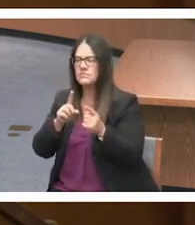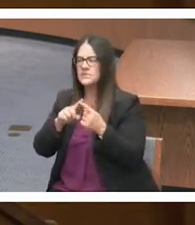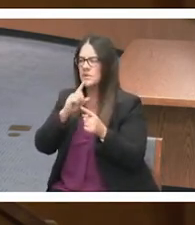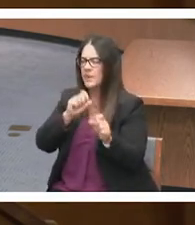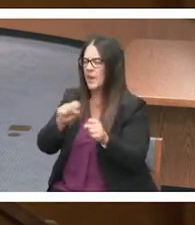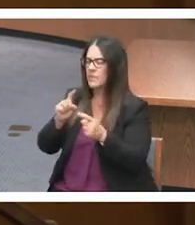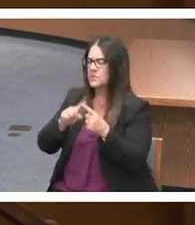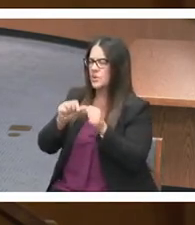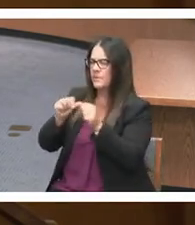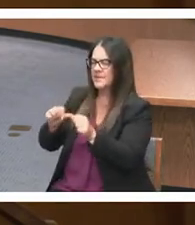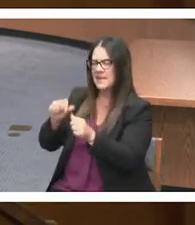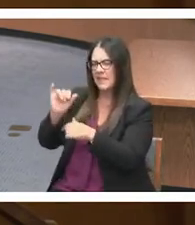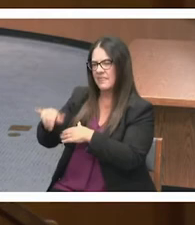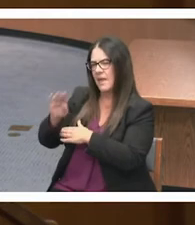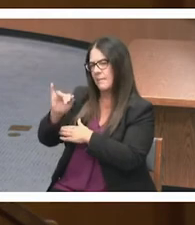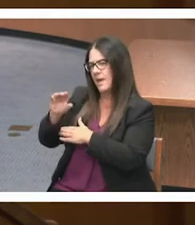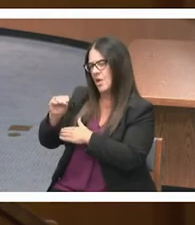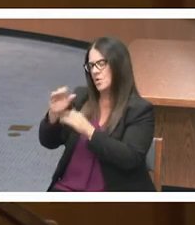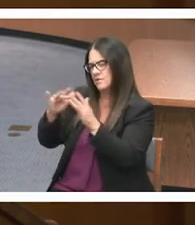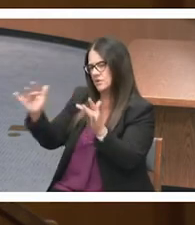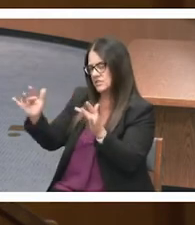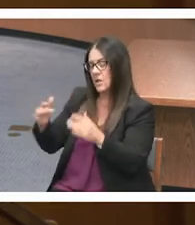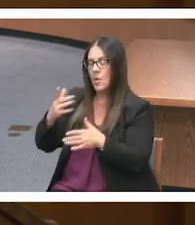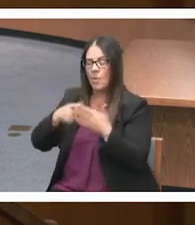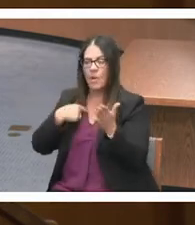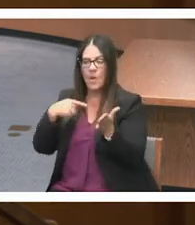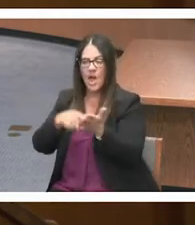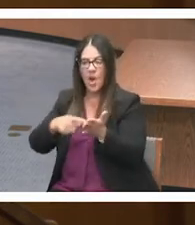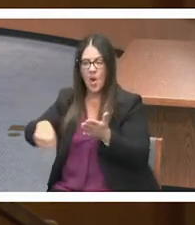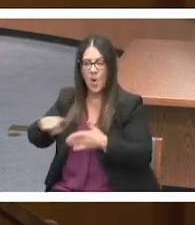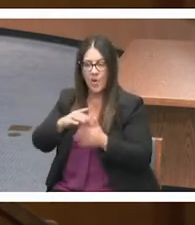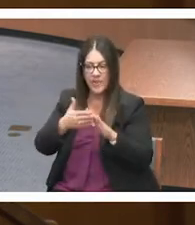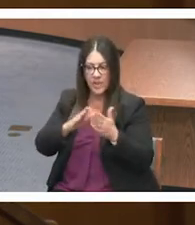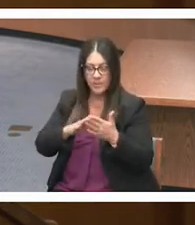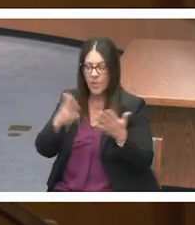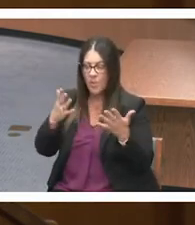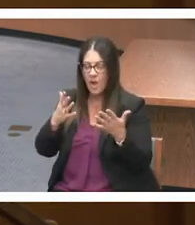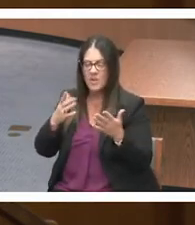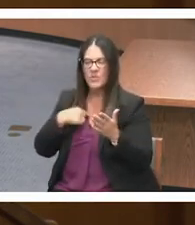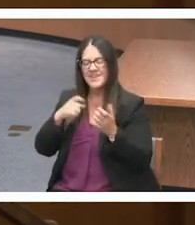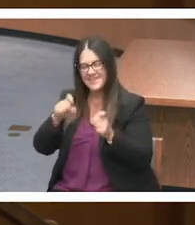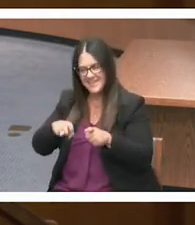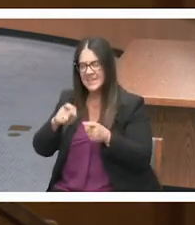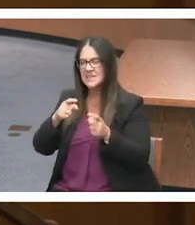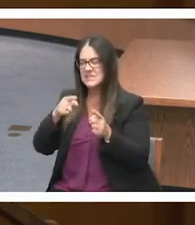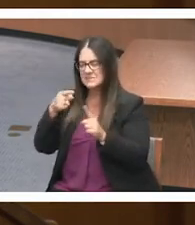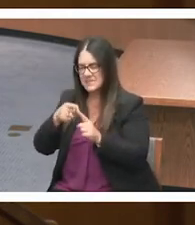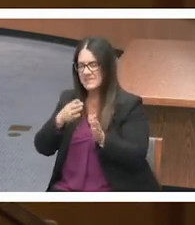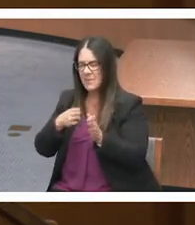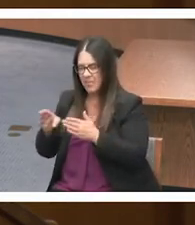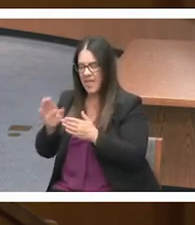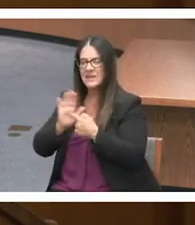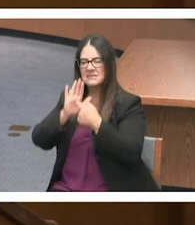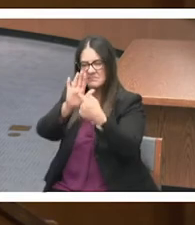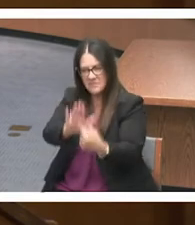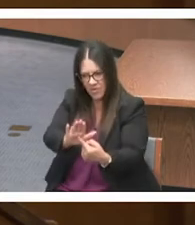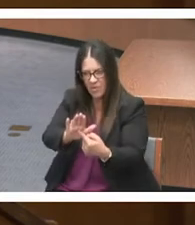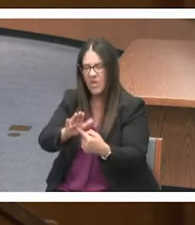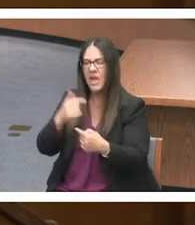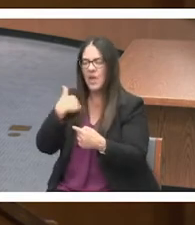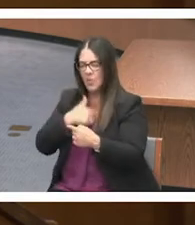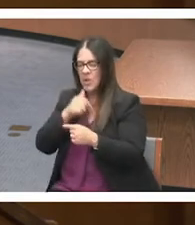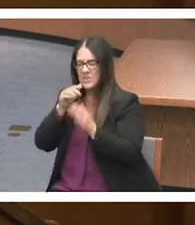maintain biodiversity. But what we owe our community is a specific plan, and we're gonna come forward with that in the next several